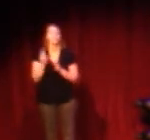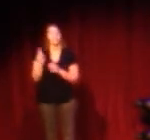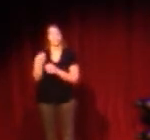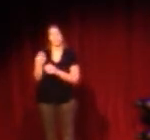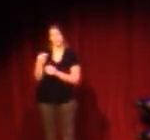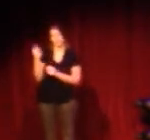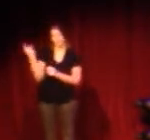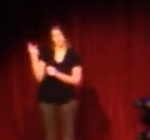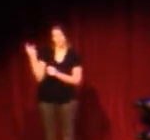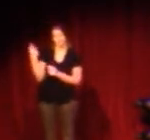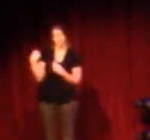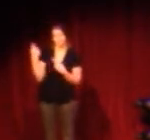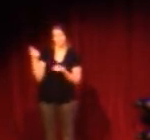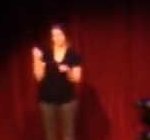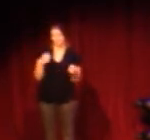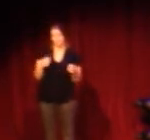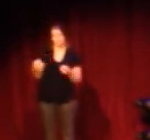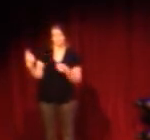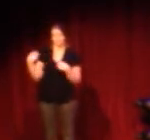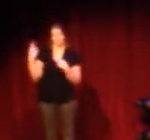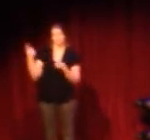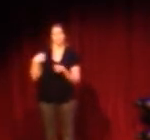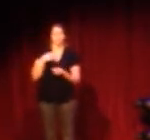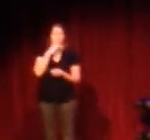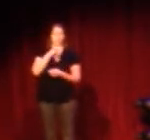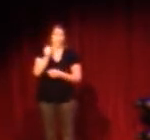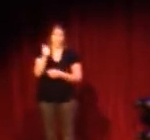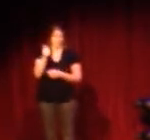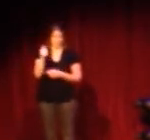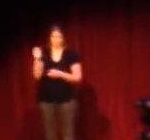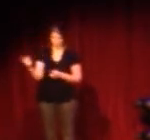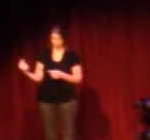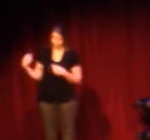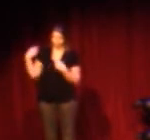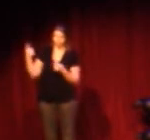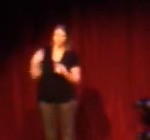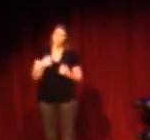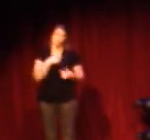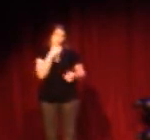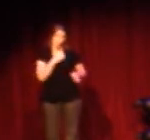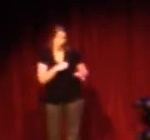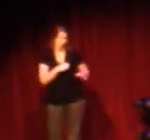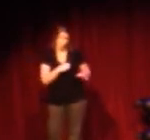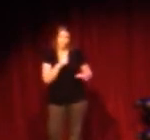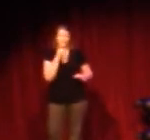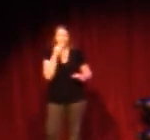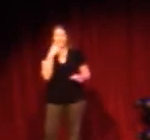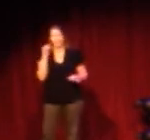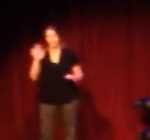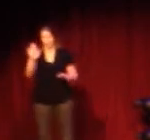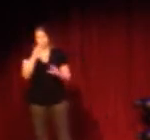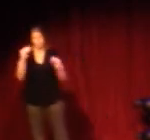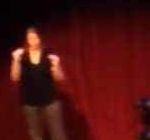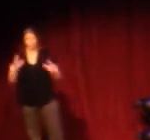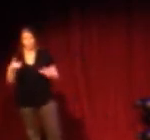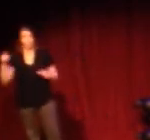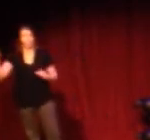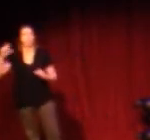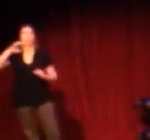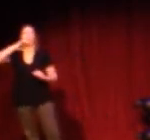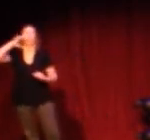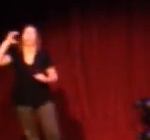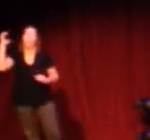Dan and I have been playing drums since we are 10 years old. We are old. We're not like as old as your teachers. They're really